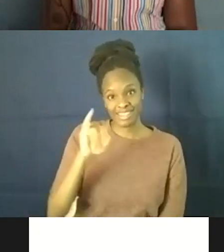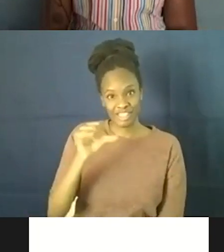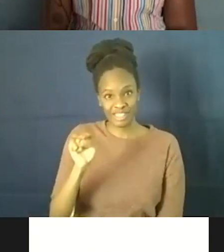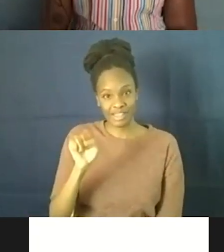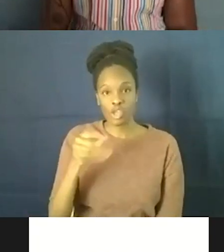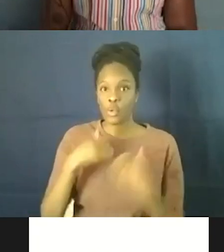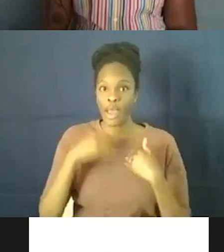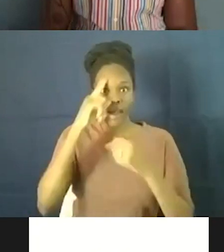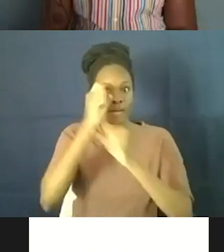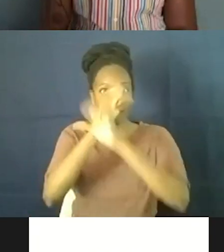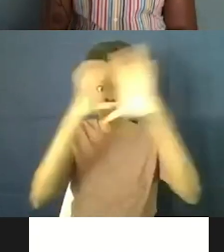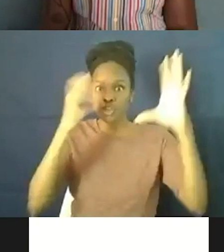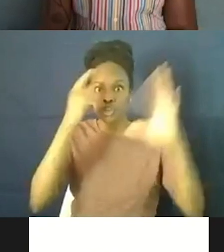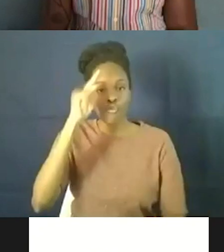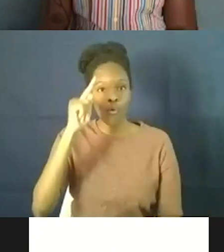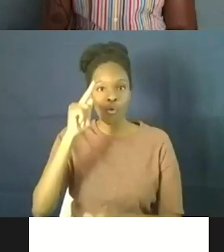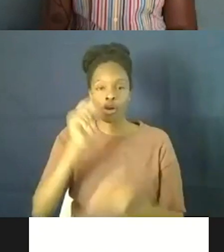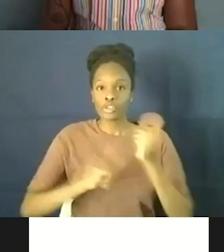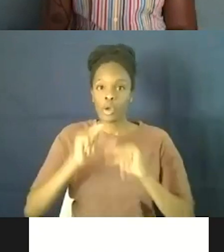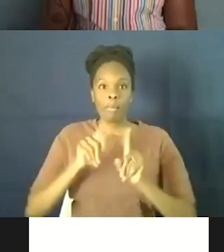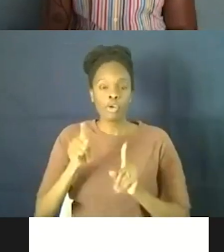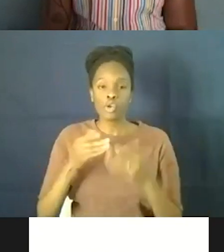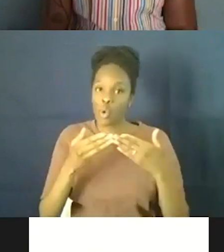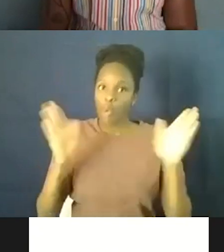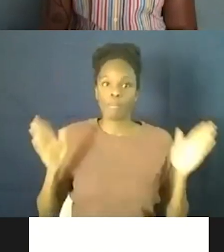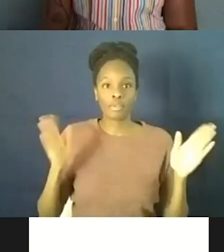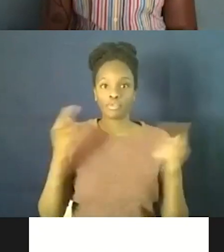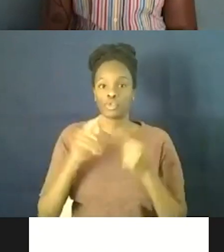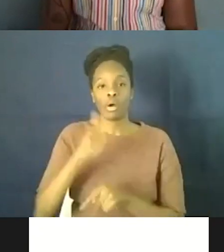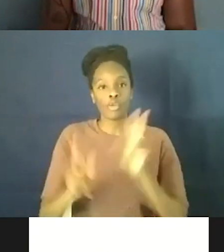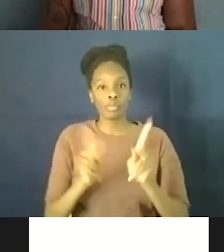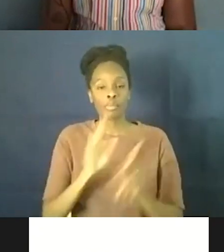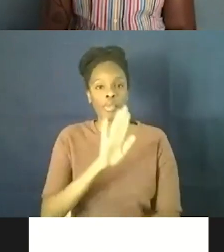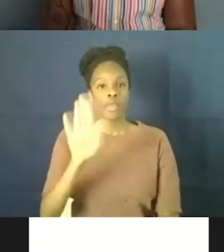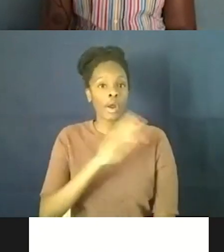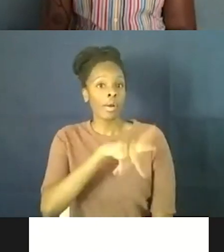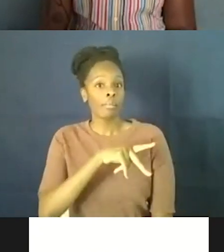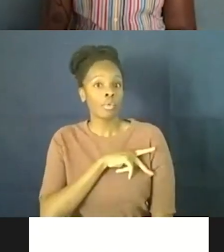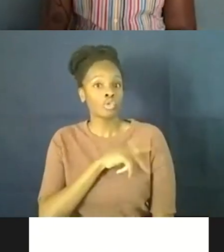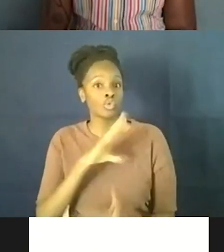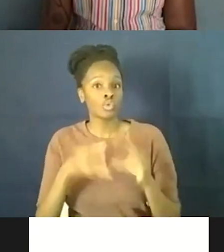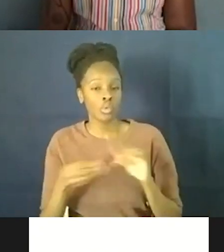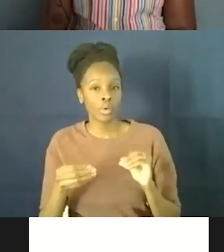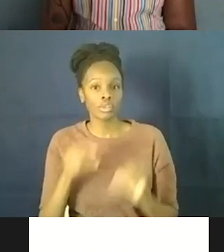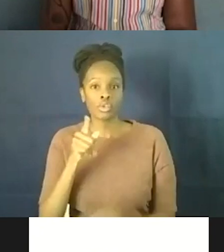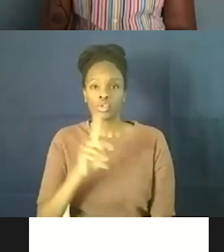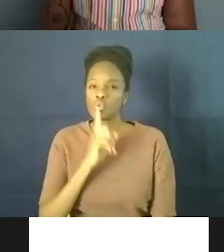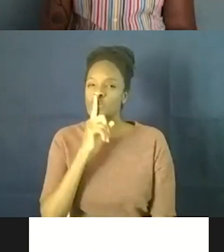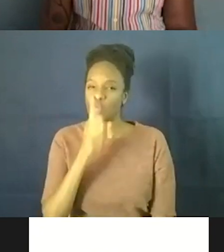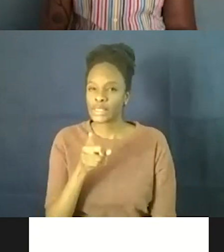vision for the show, but you were also very open to other people's, like, personal stories. You really mind